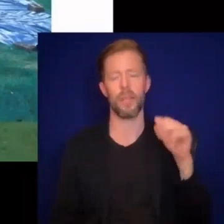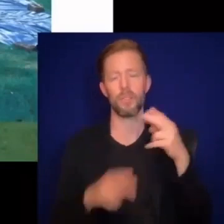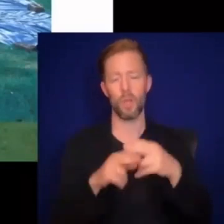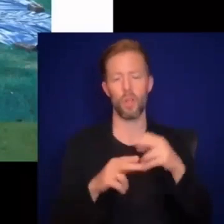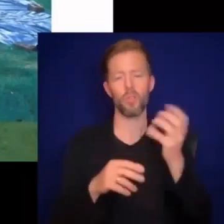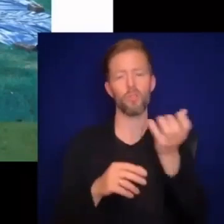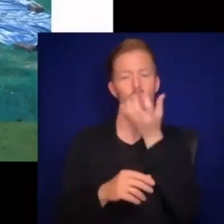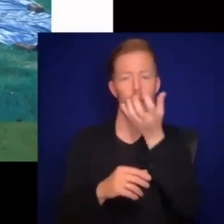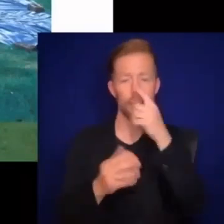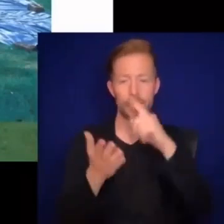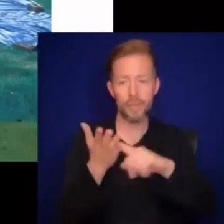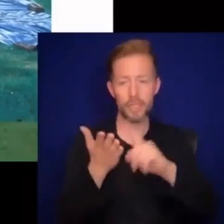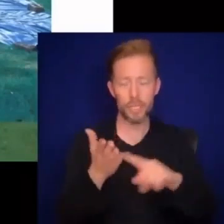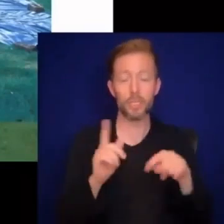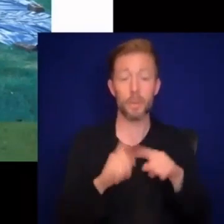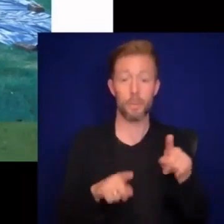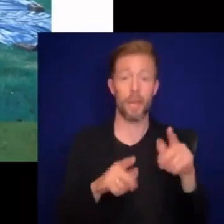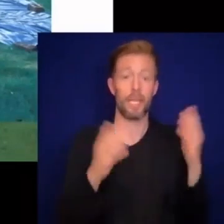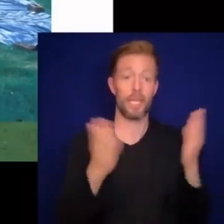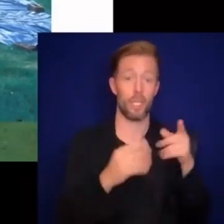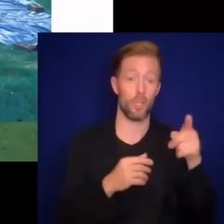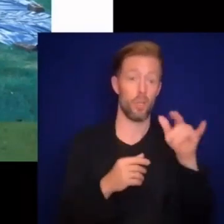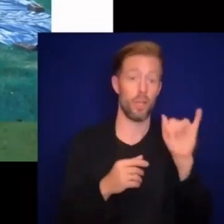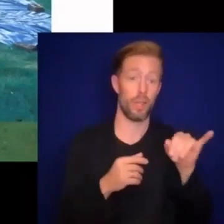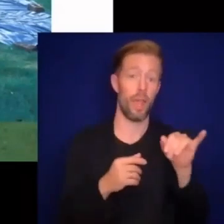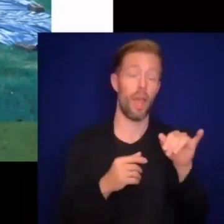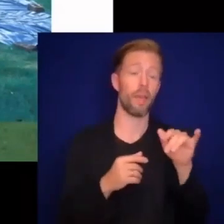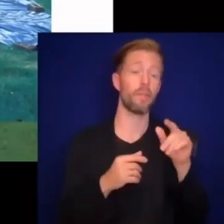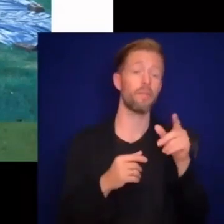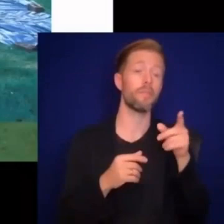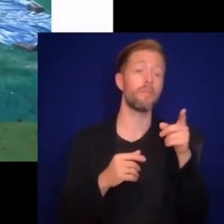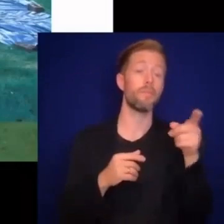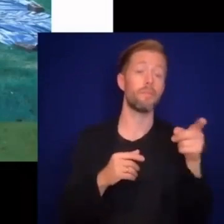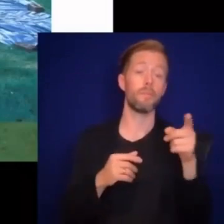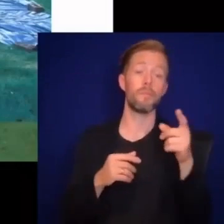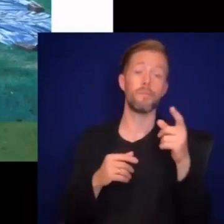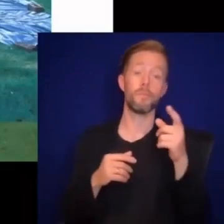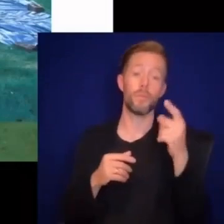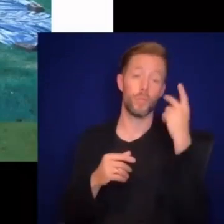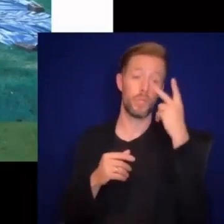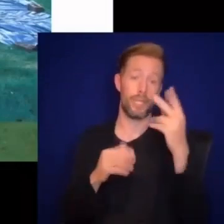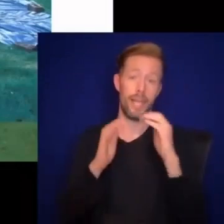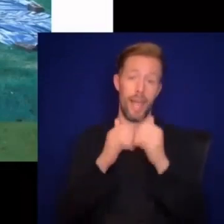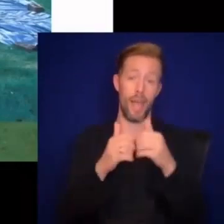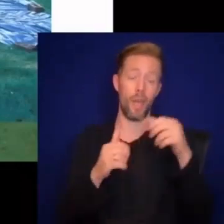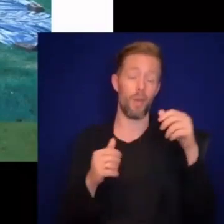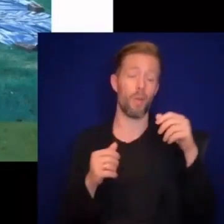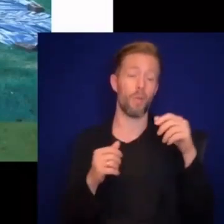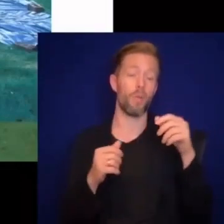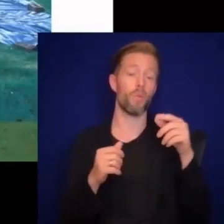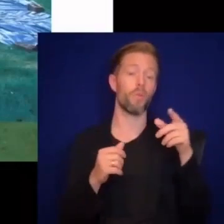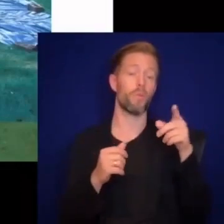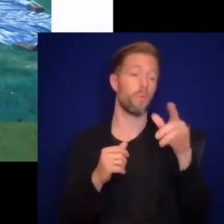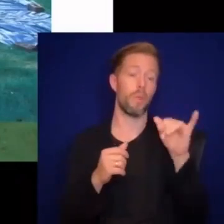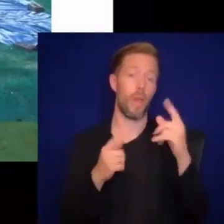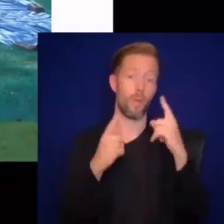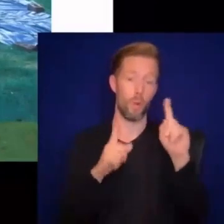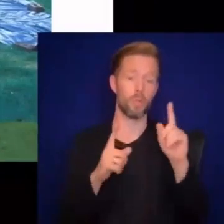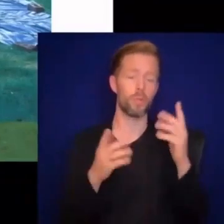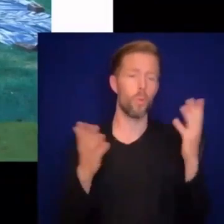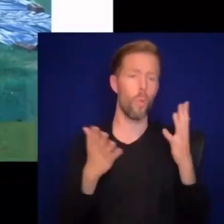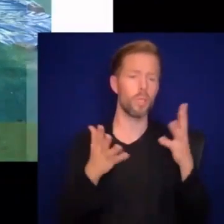investigation, but in fact, here the fun was to see how